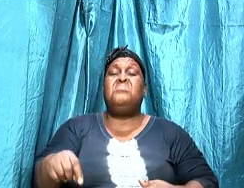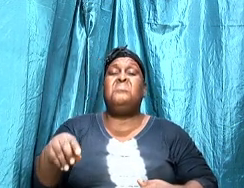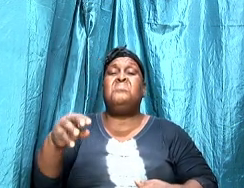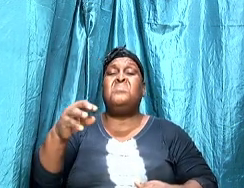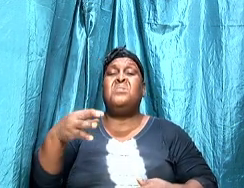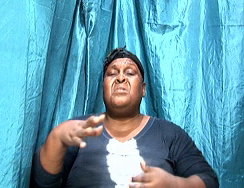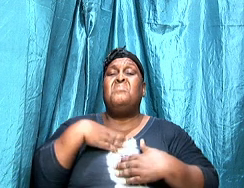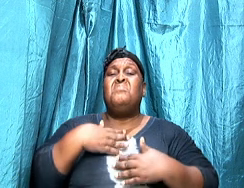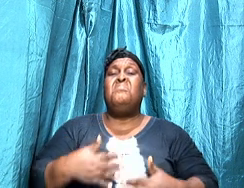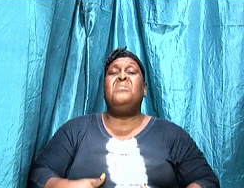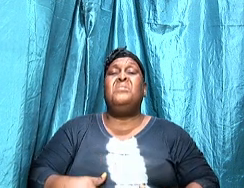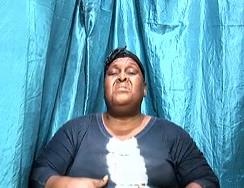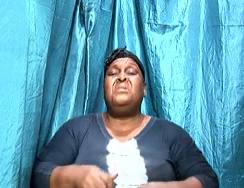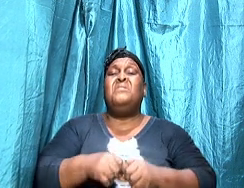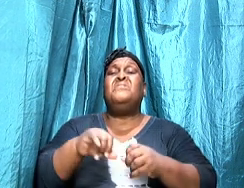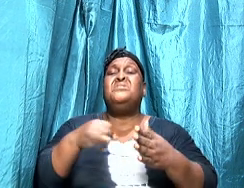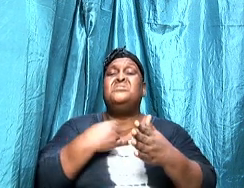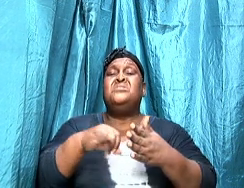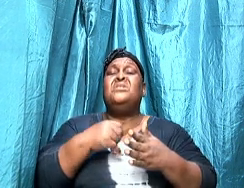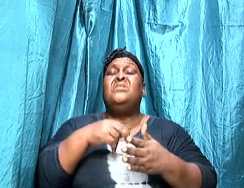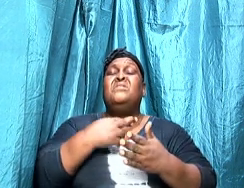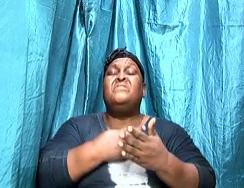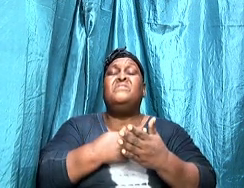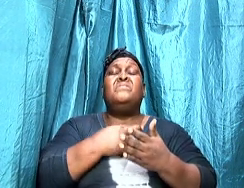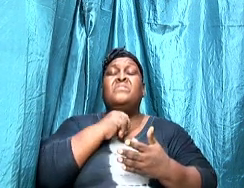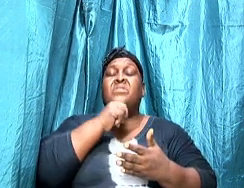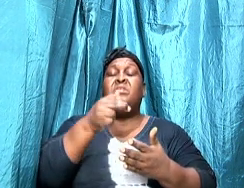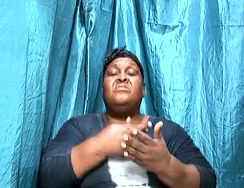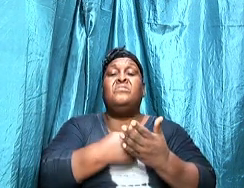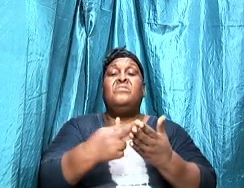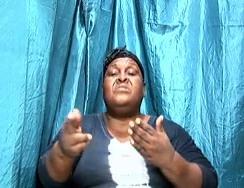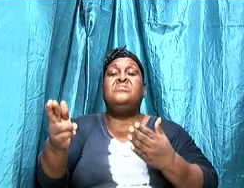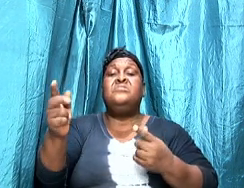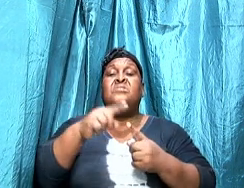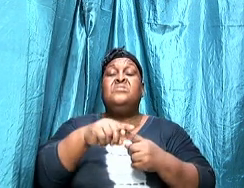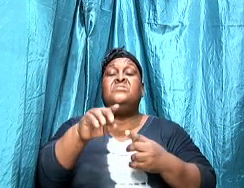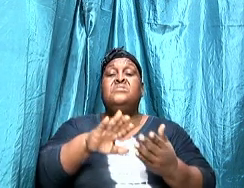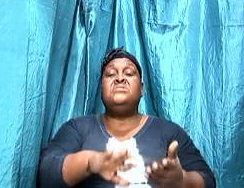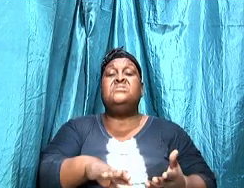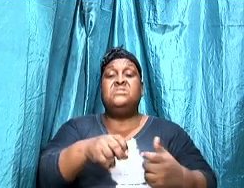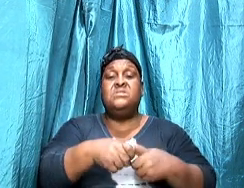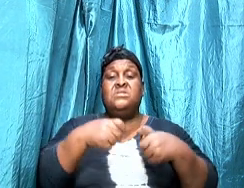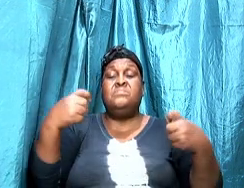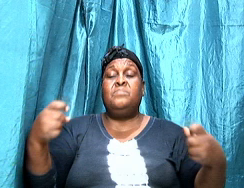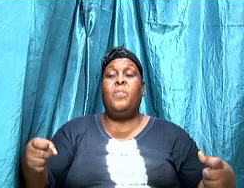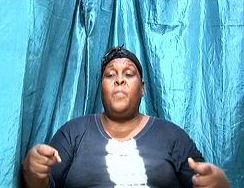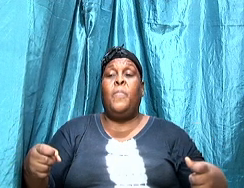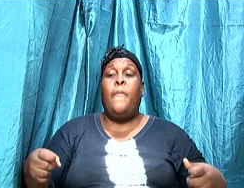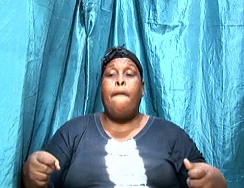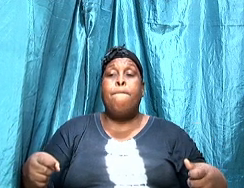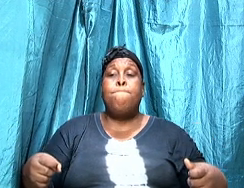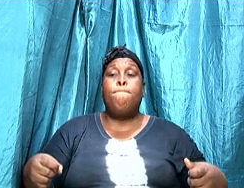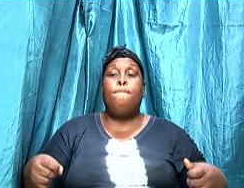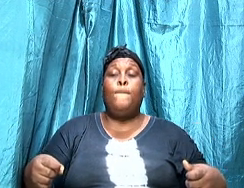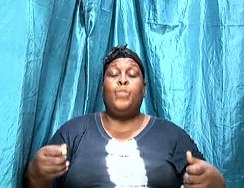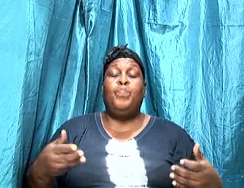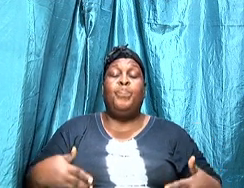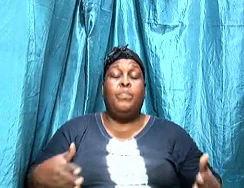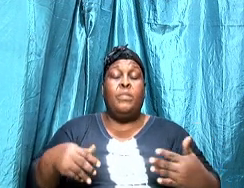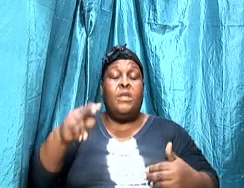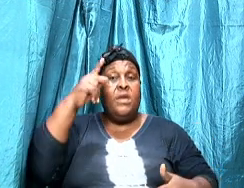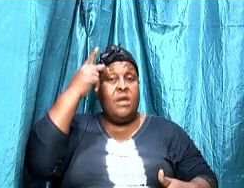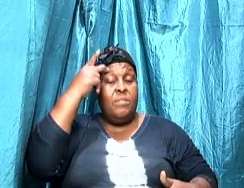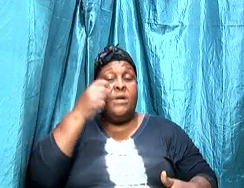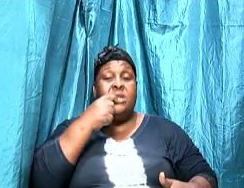as instrument of unrighteousness unto sin. So here Paul is saying